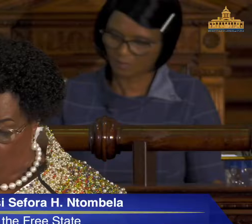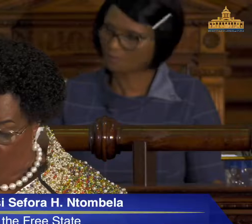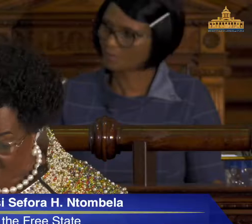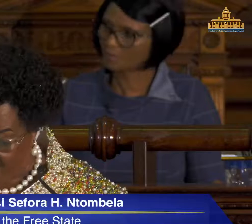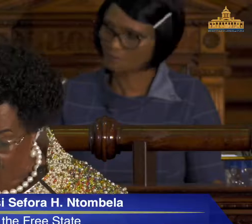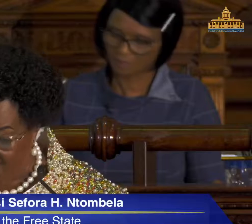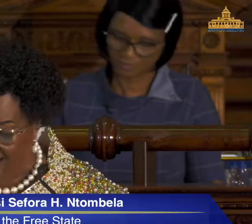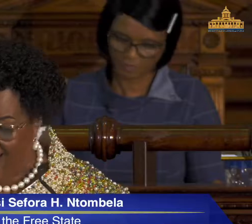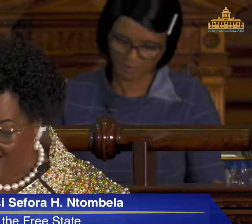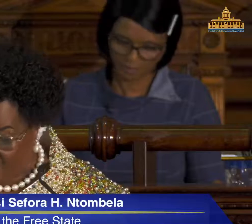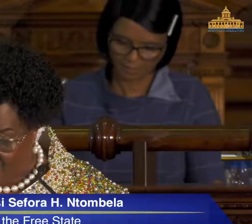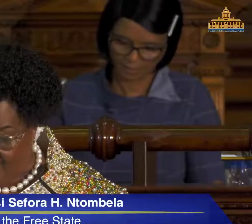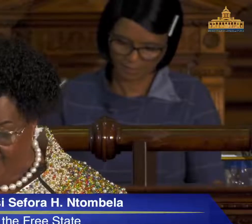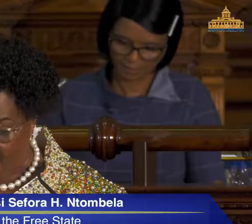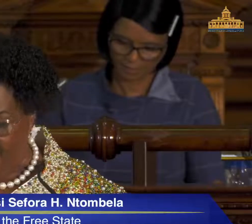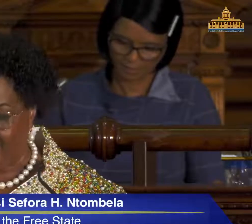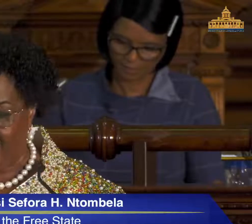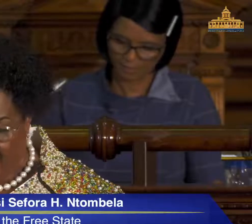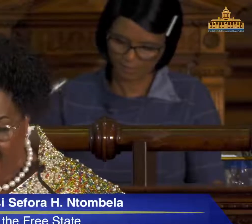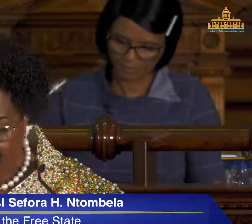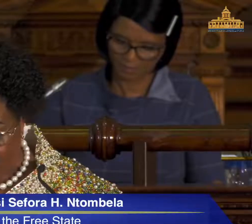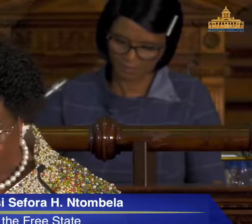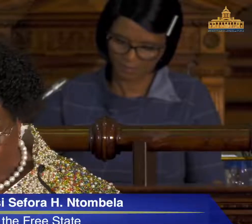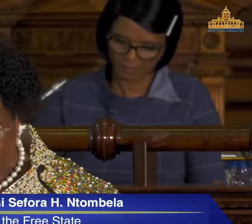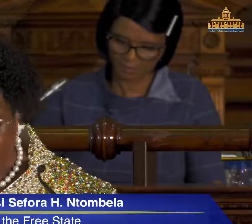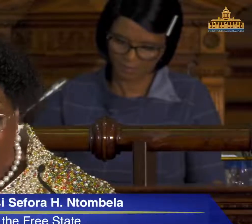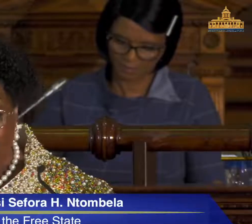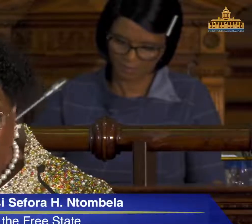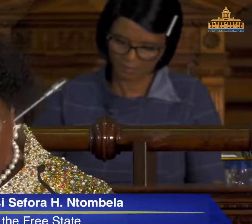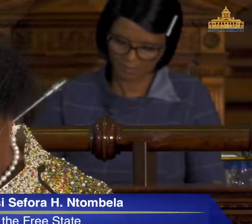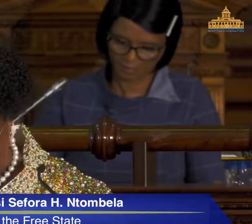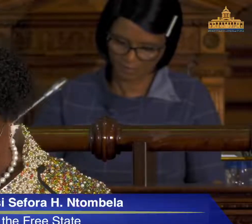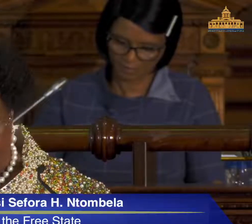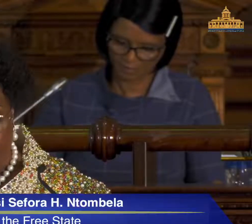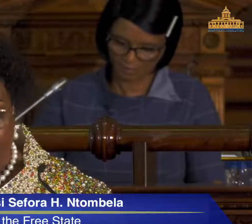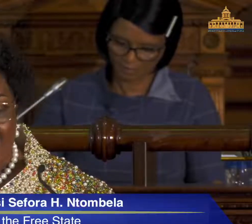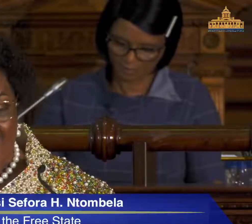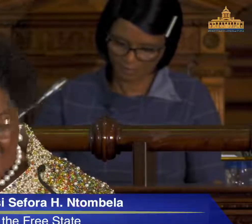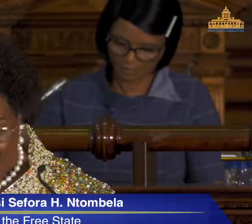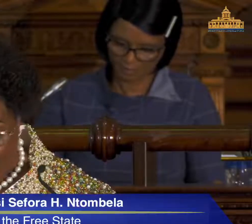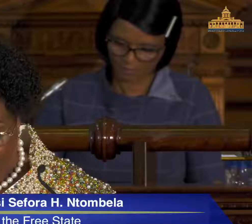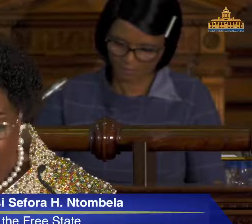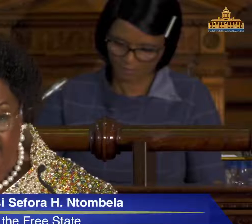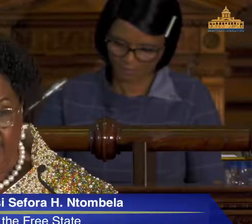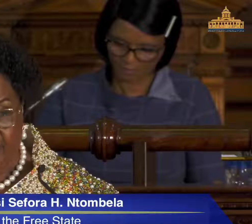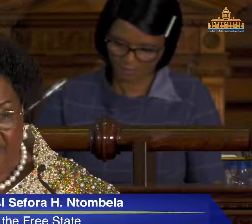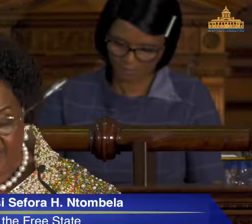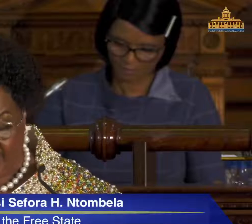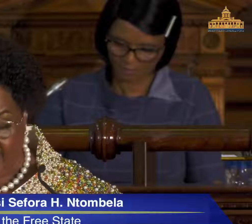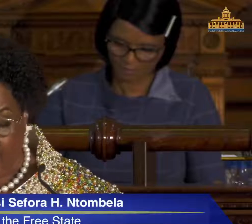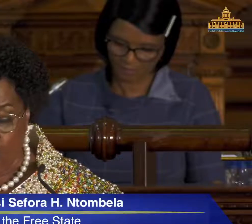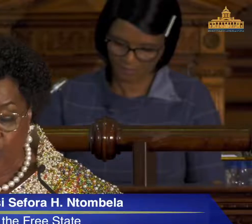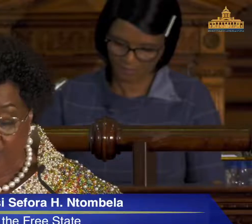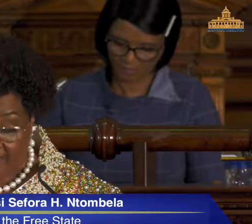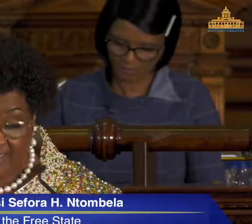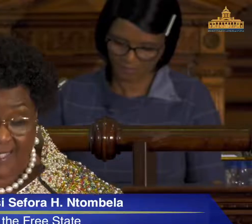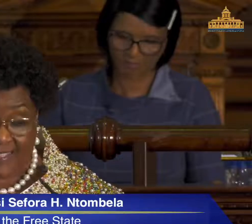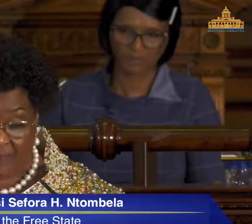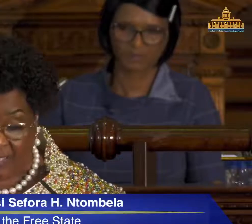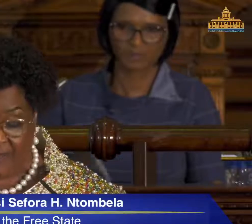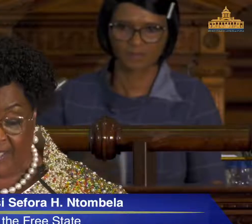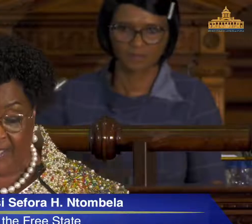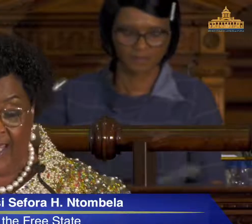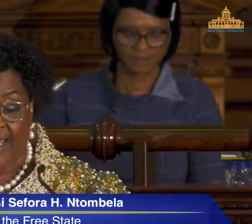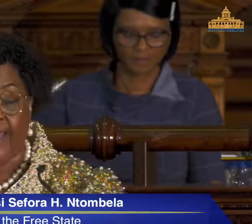fruitless, and wasteful expenditure. But here, it's very difficult, but I can say it, this year in the Free State, not even a